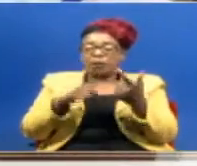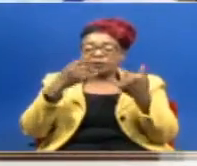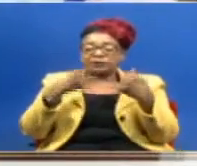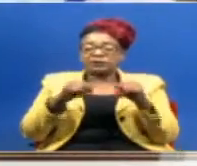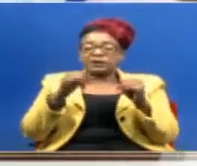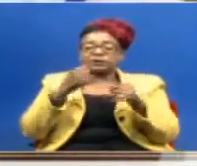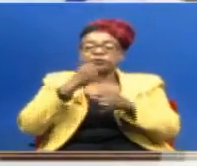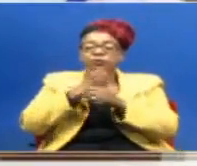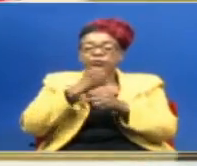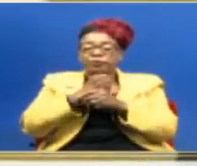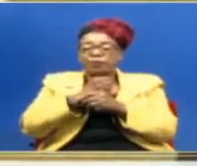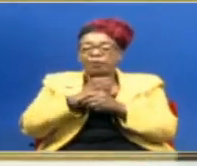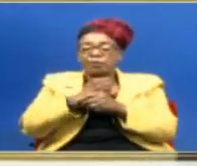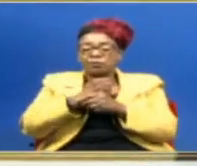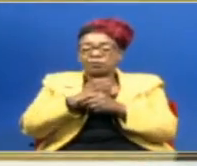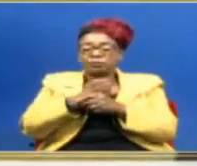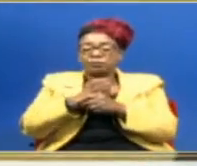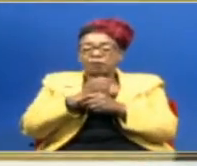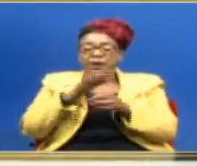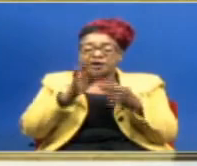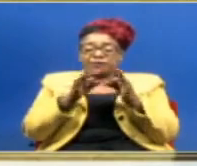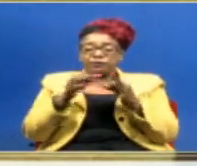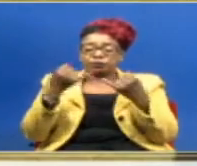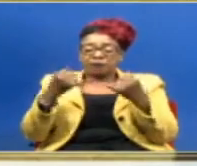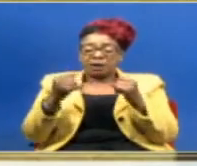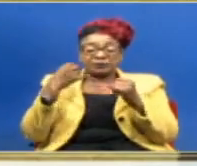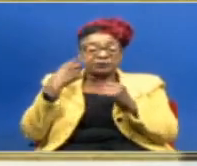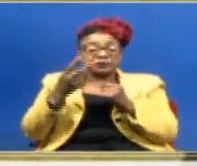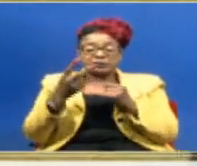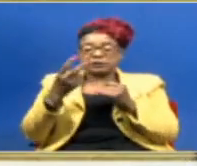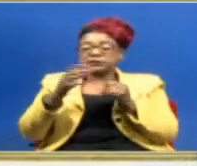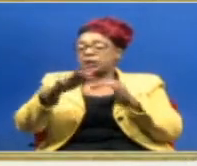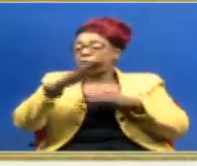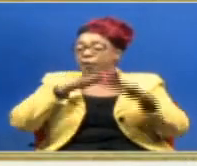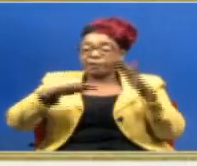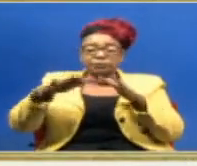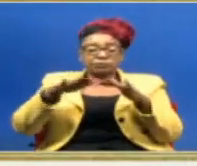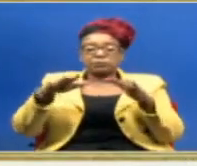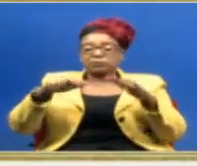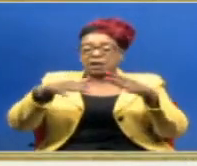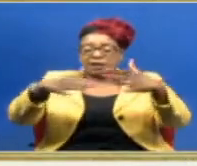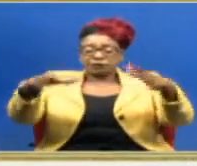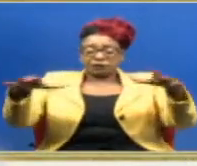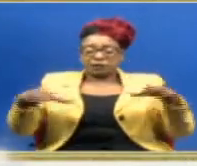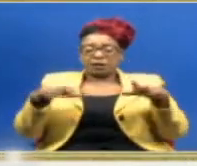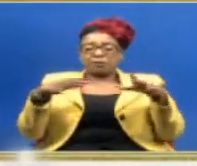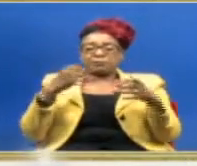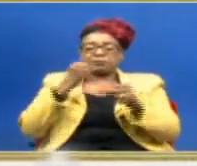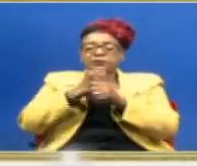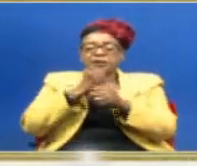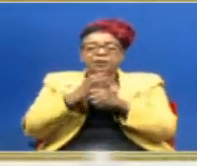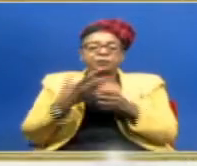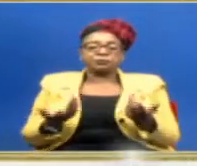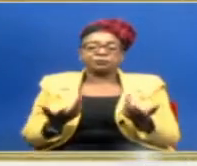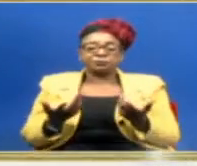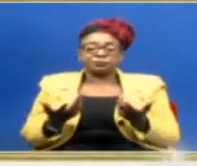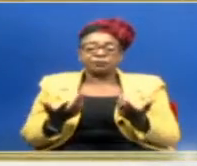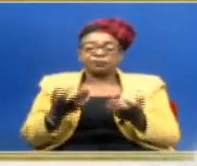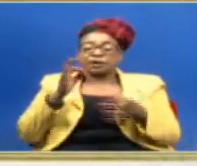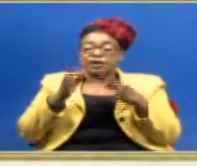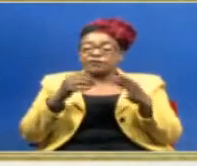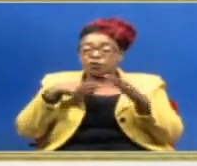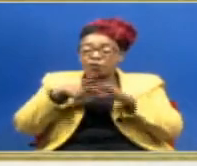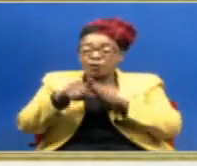as well as exposure. If you go to only taekwondo, how will you ever know how archery is played? And they are both Olympic sports. If you go to only